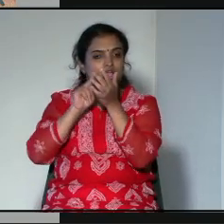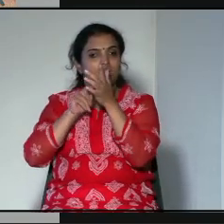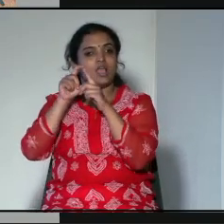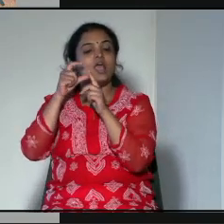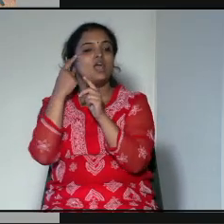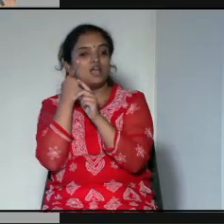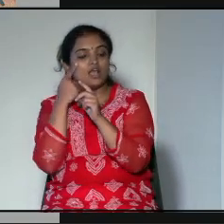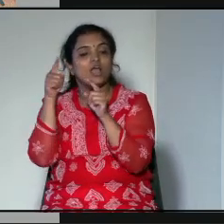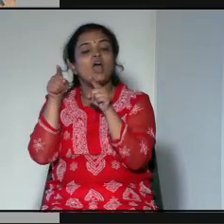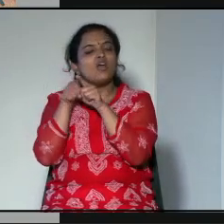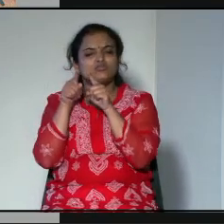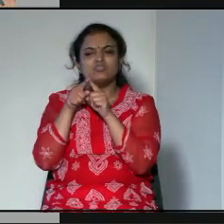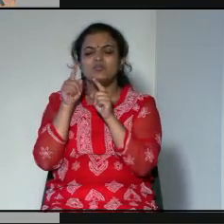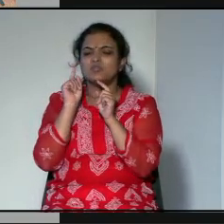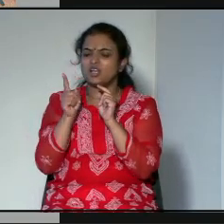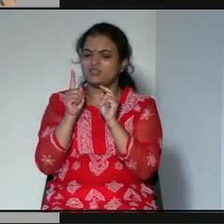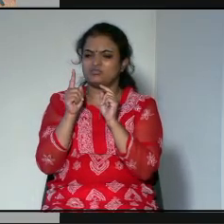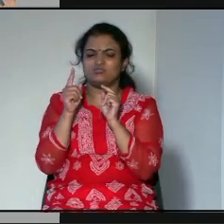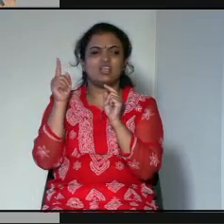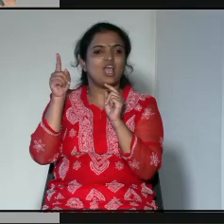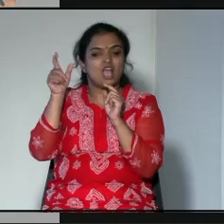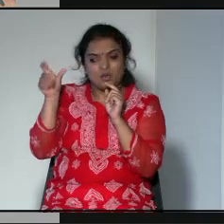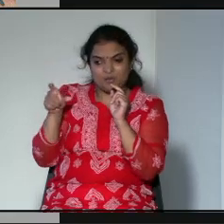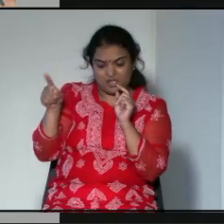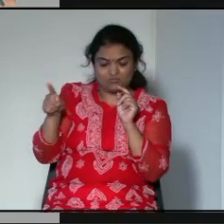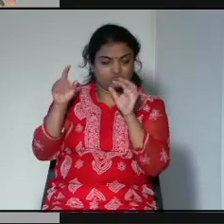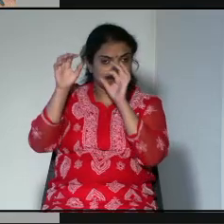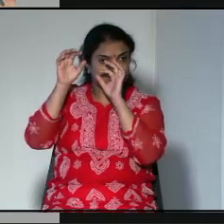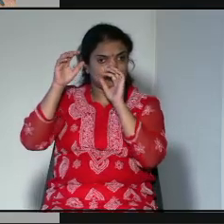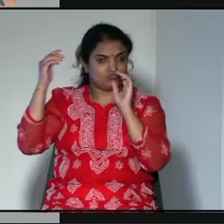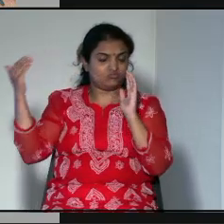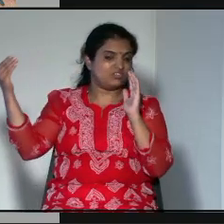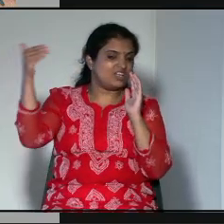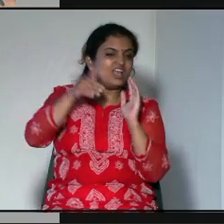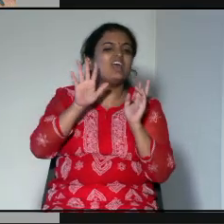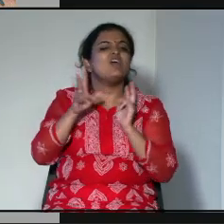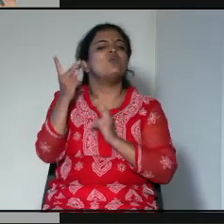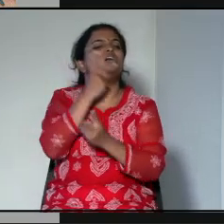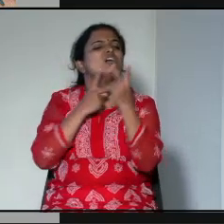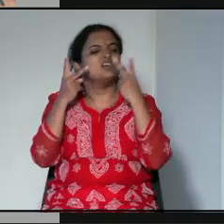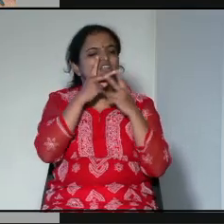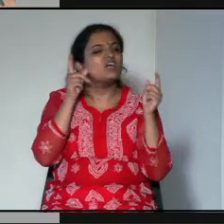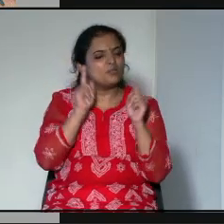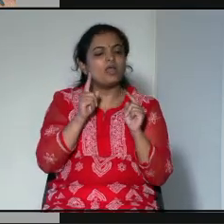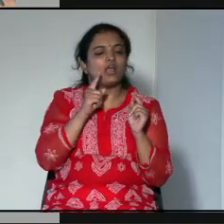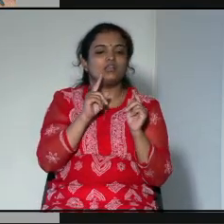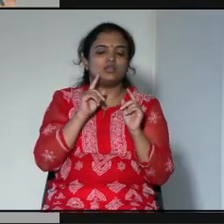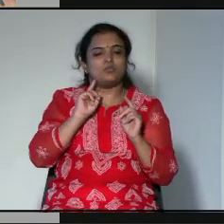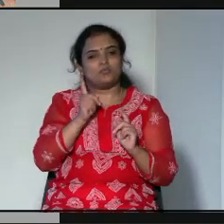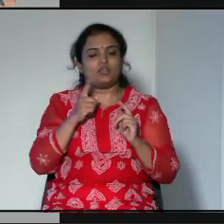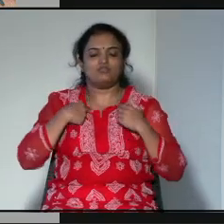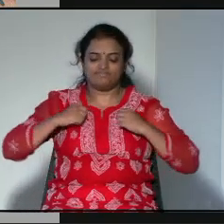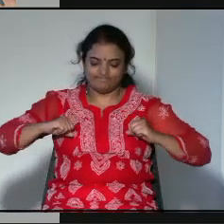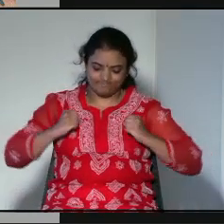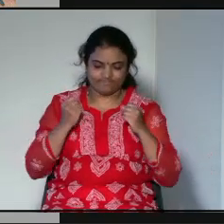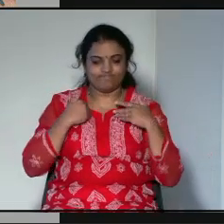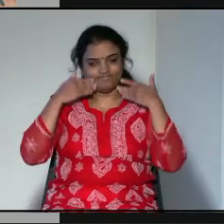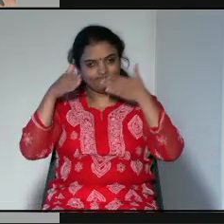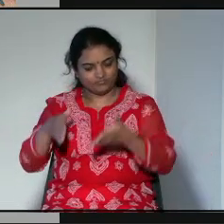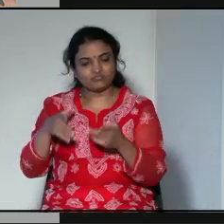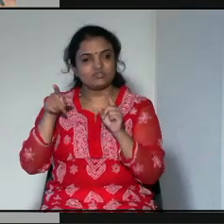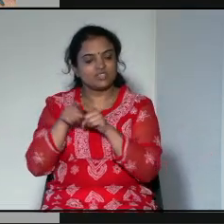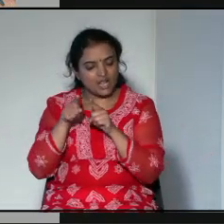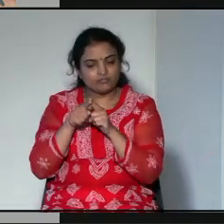visiting thing. She spends a month training under him, and to her it remains one of the most inspiring phases